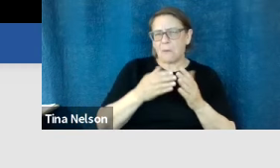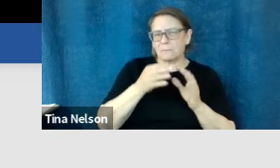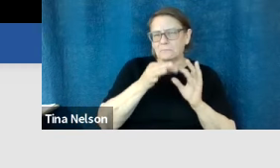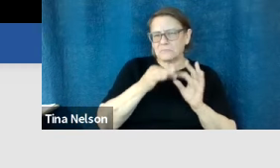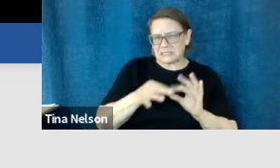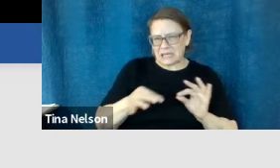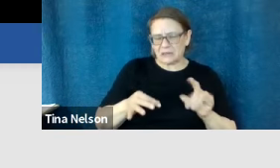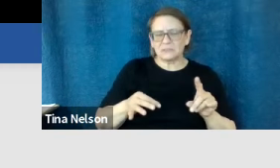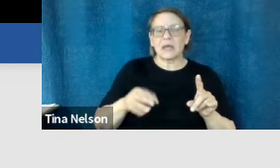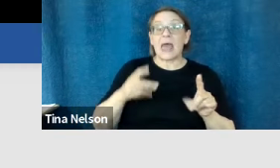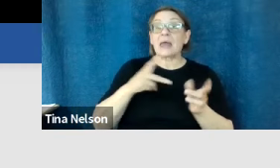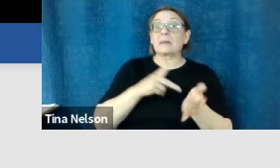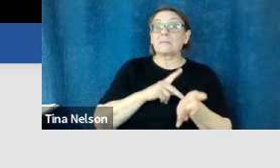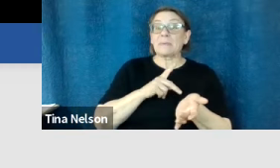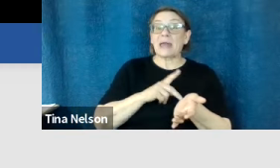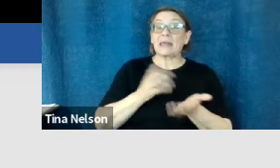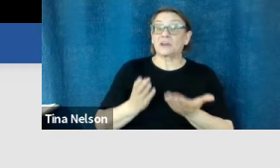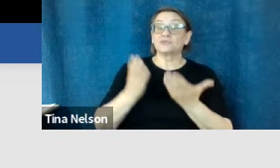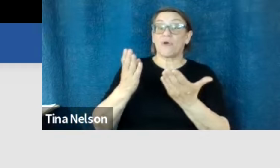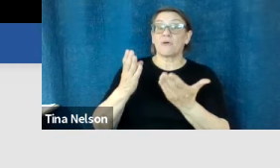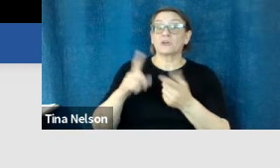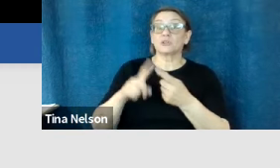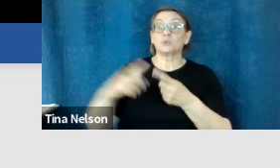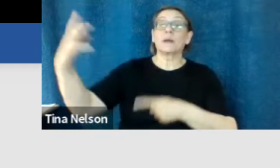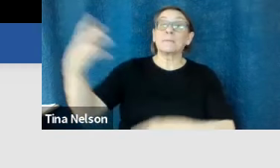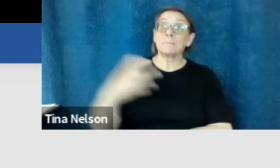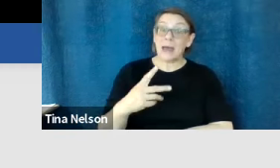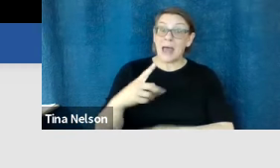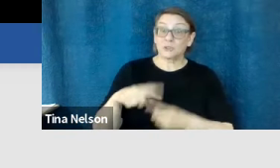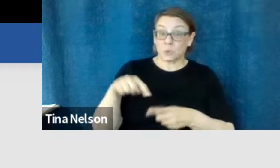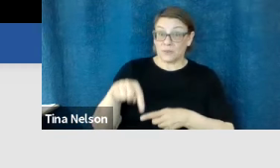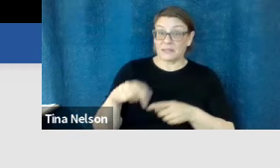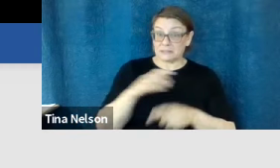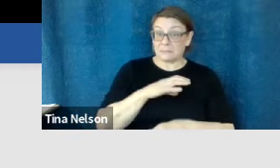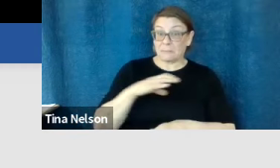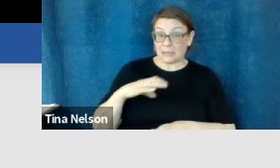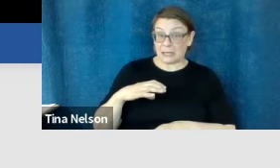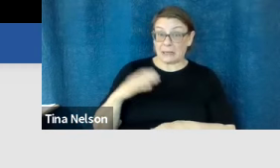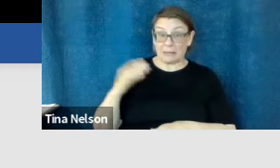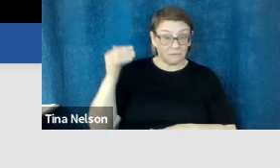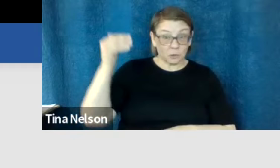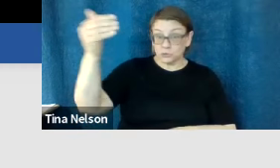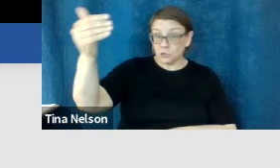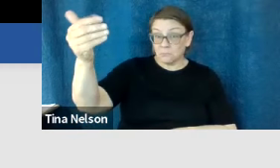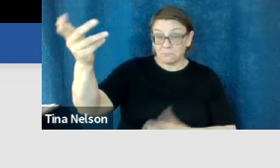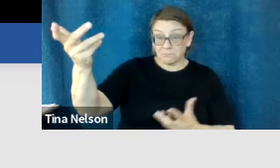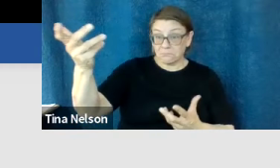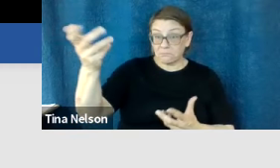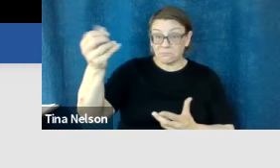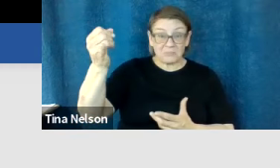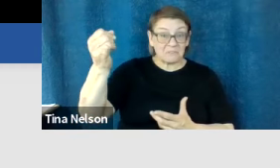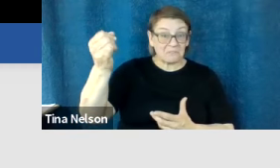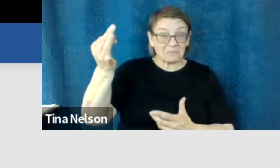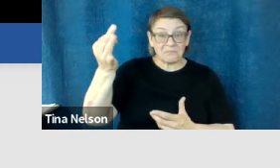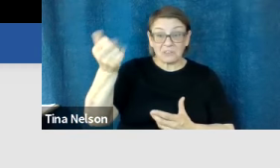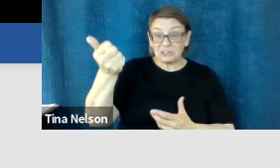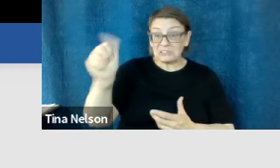Penny has offered to come back to the health care committee meeting in the future if there's any